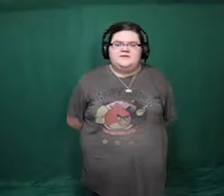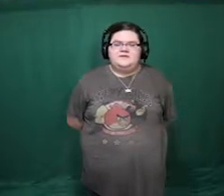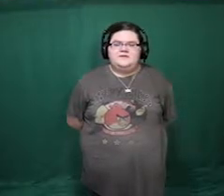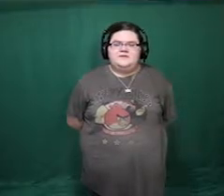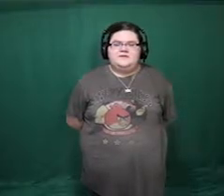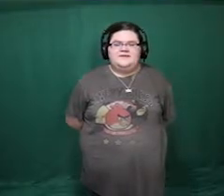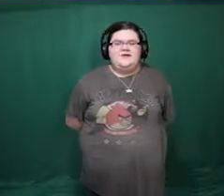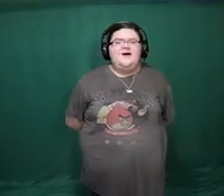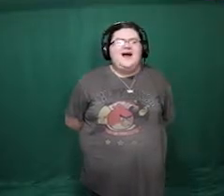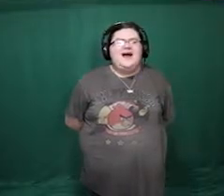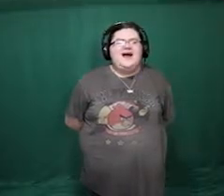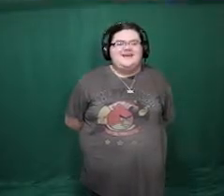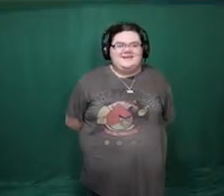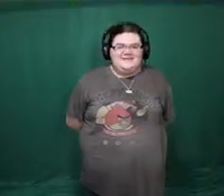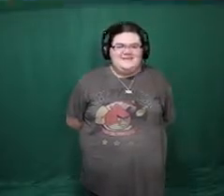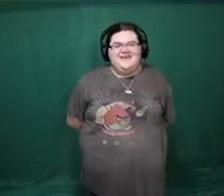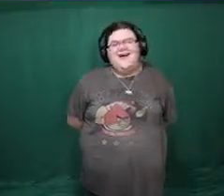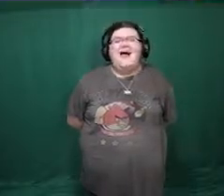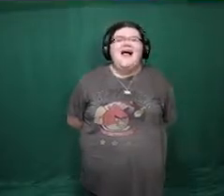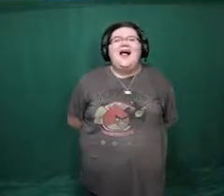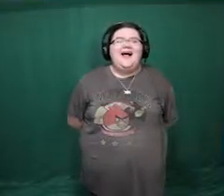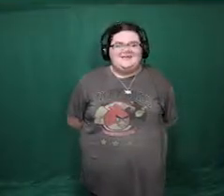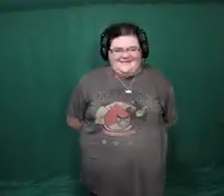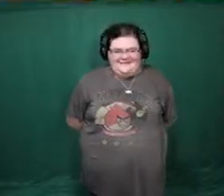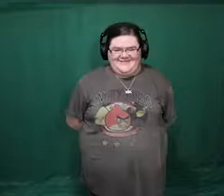I'm just gonna run away. Run away.